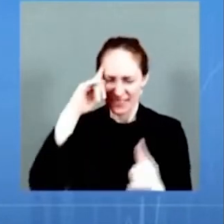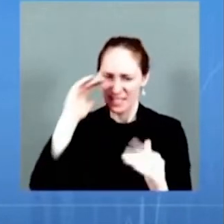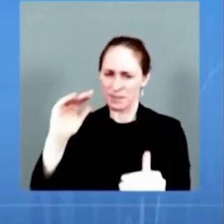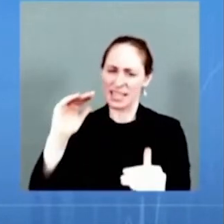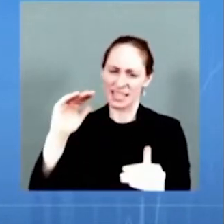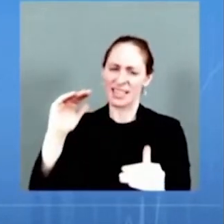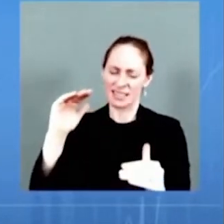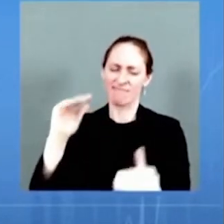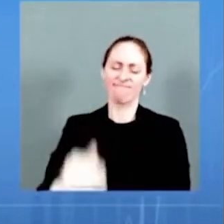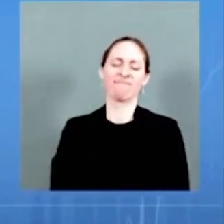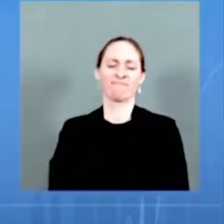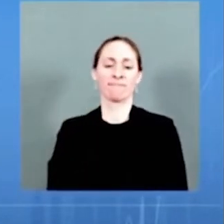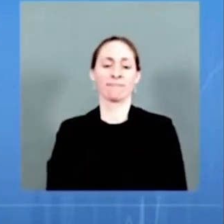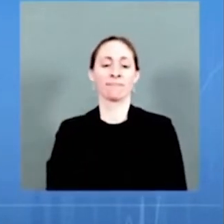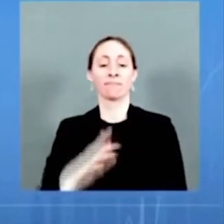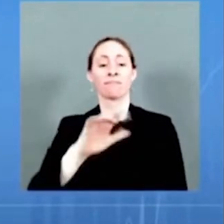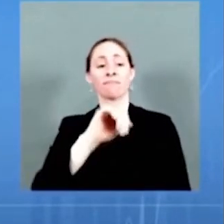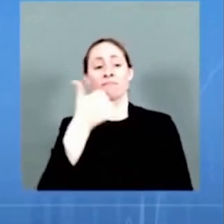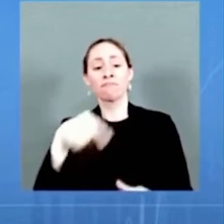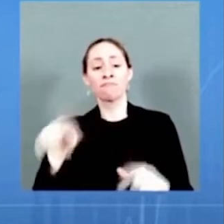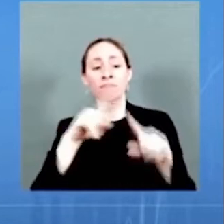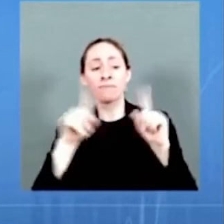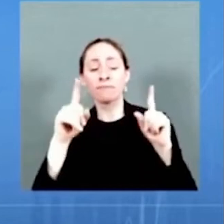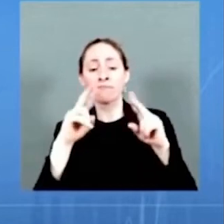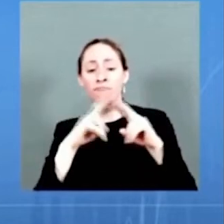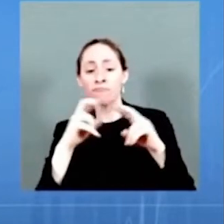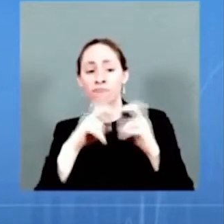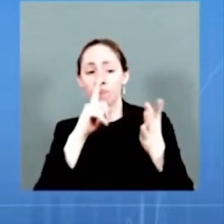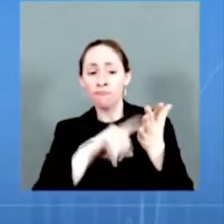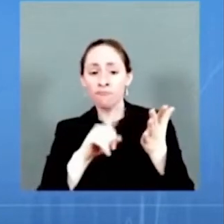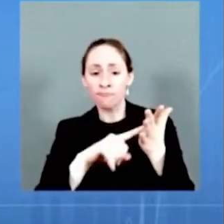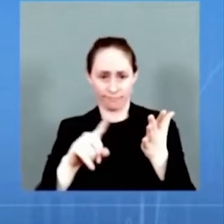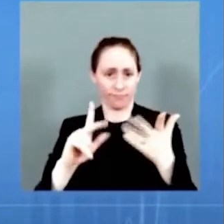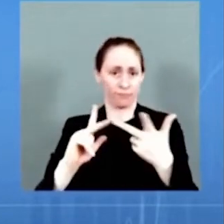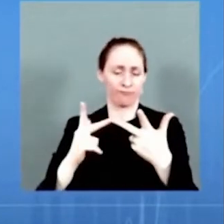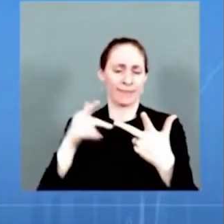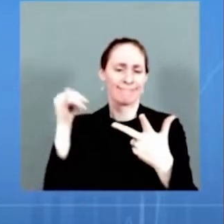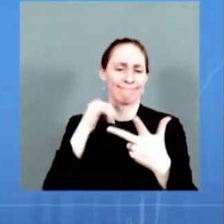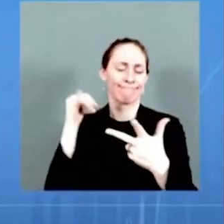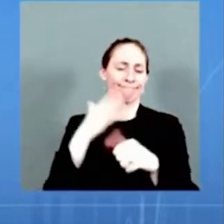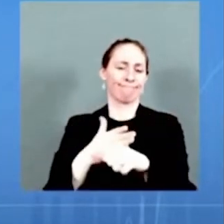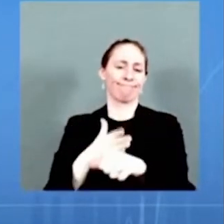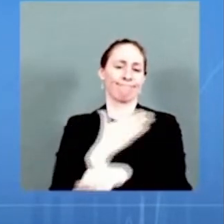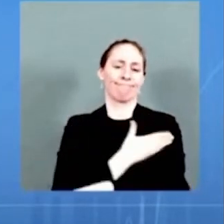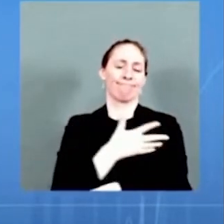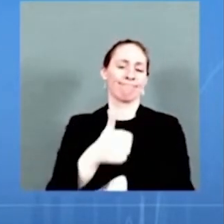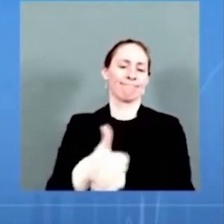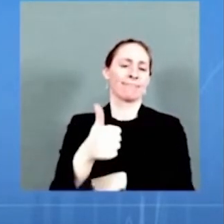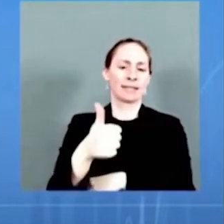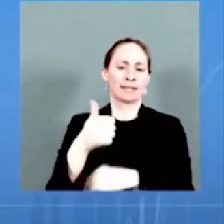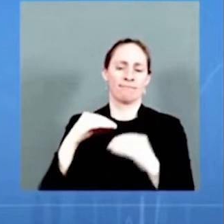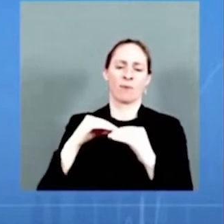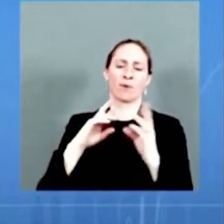and enhance the vaccine protection against Omicron. And so finally, our booster